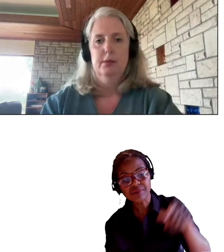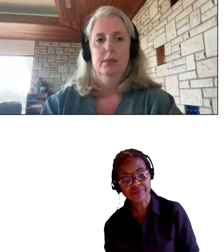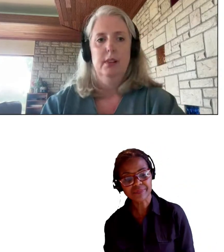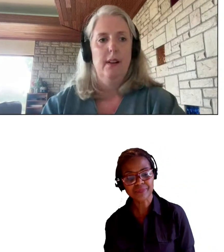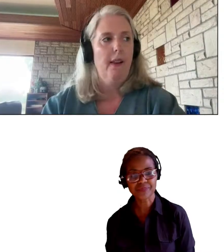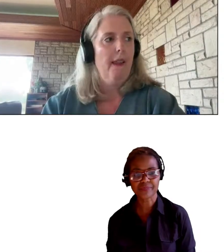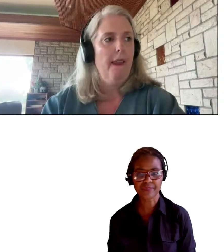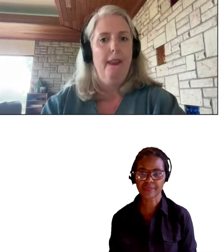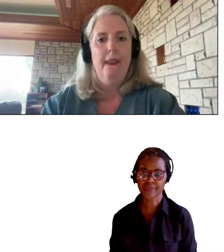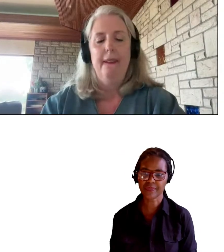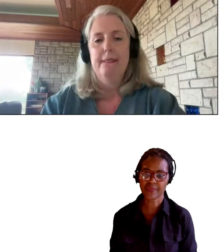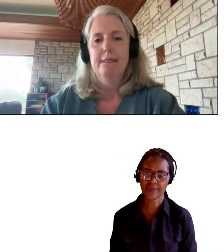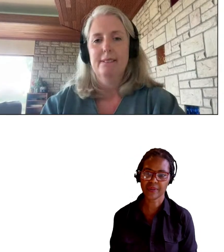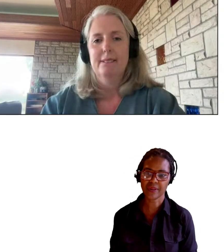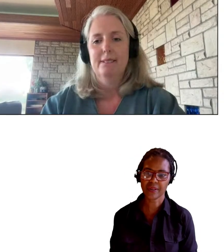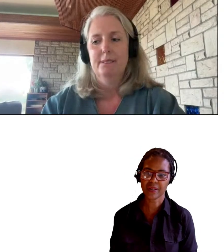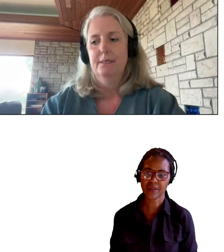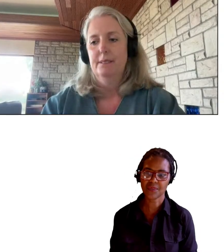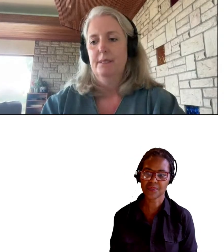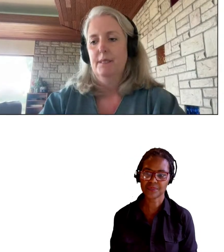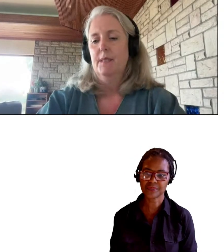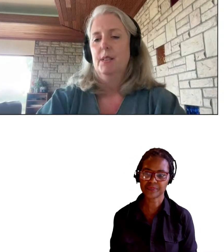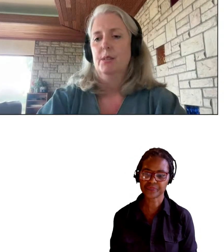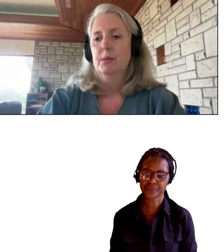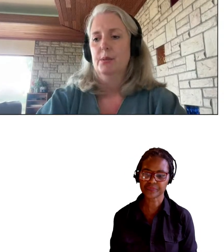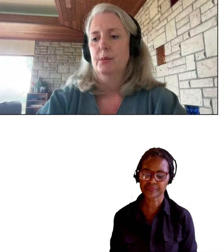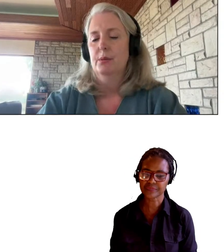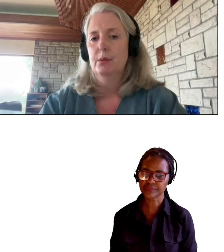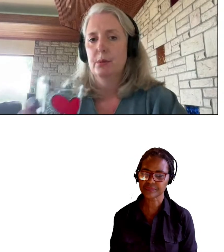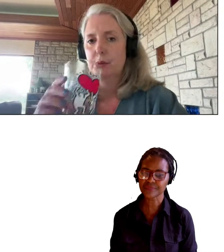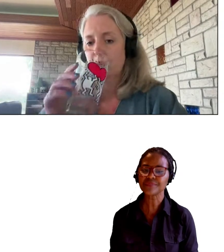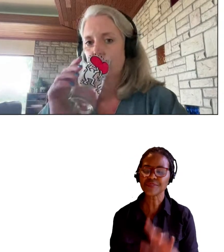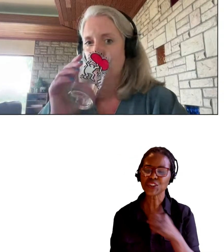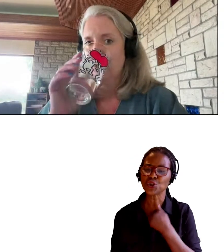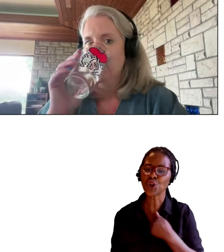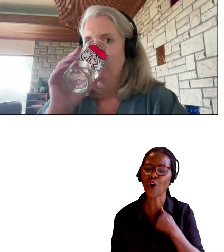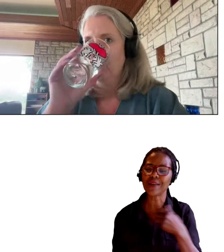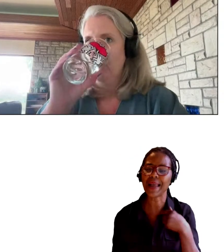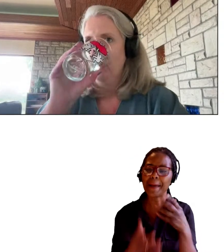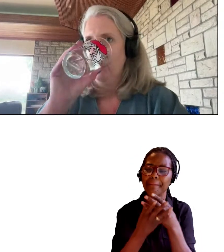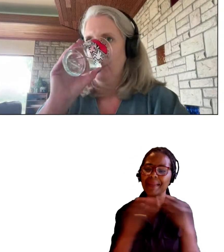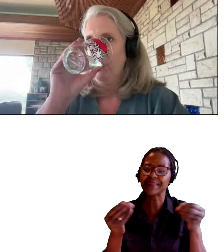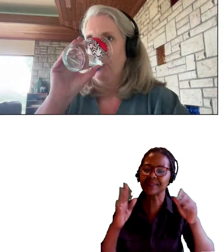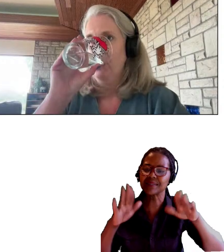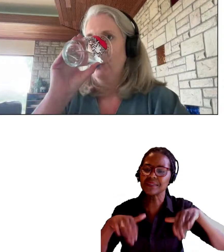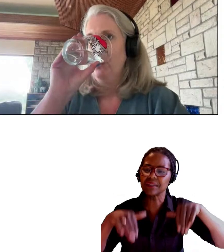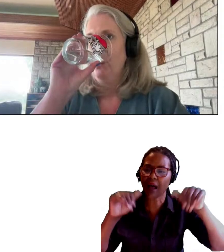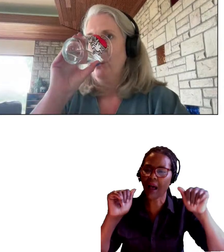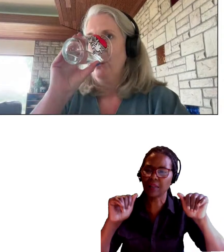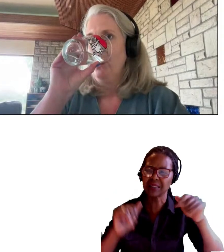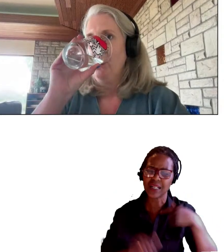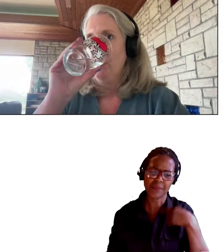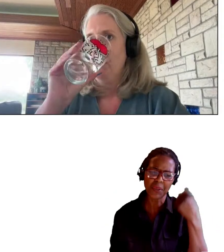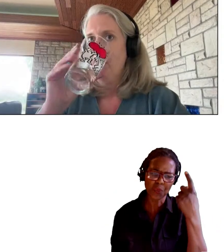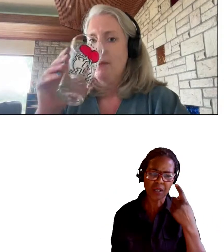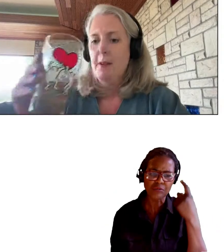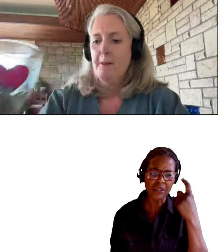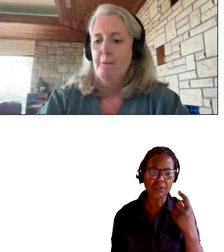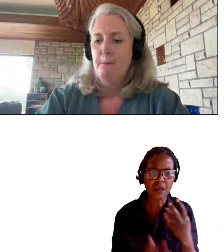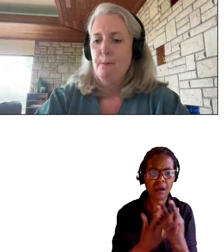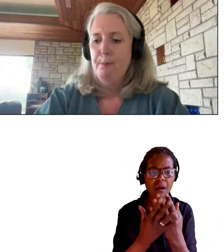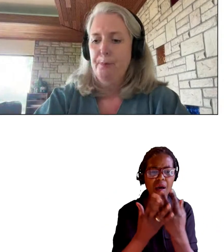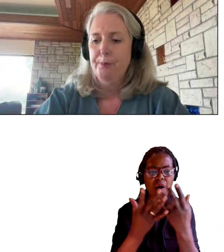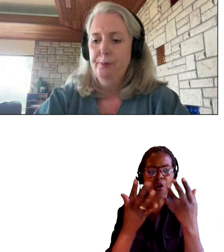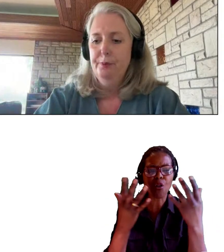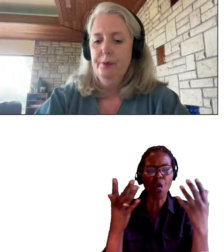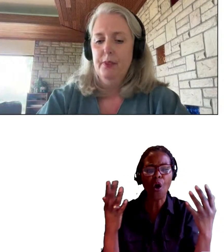Thank you. So I might have missed something at the start, so apologies if I have, but just wondering, because I know a lot of the activations are obviously to be